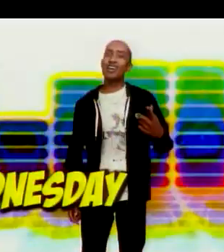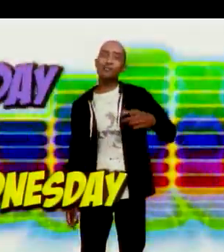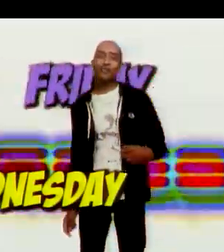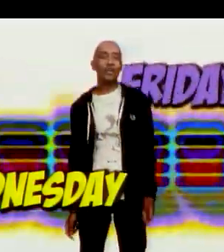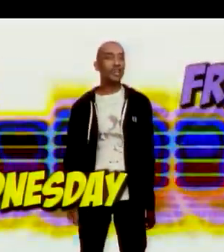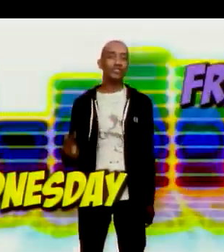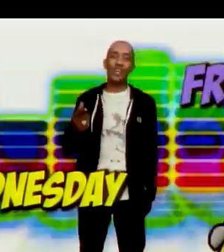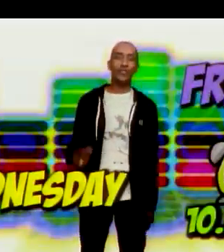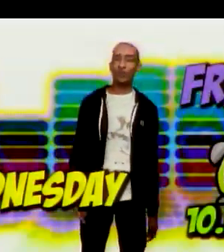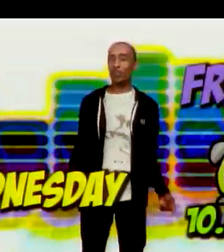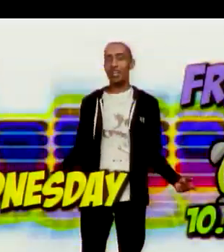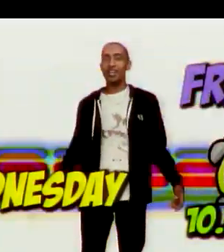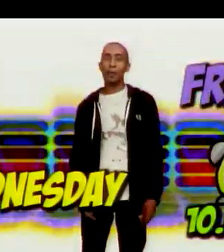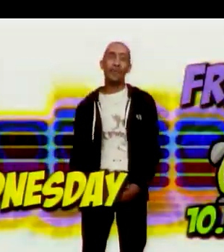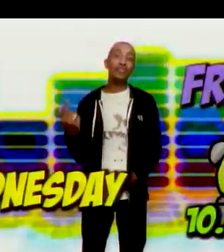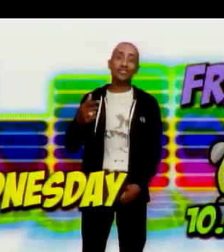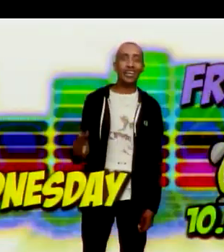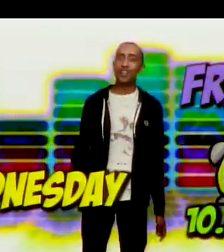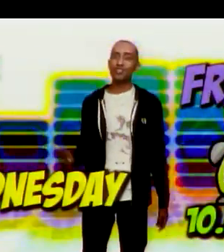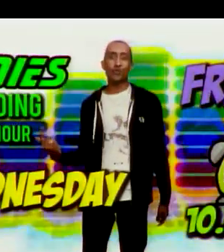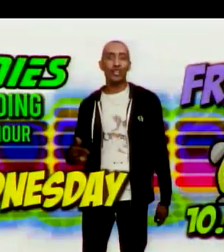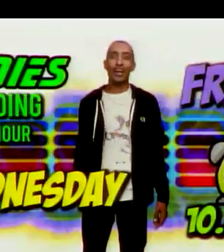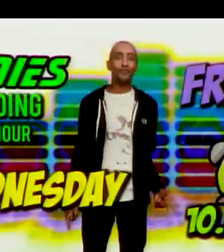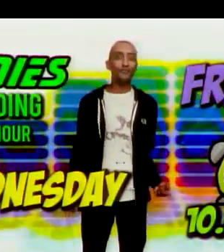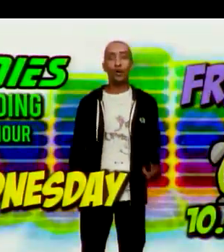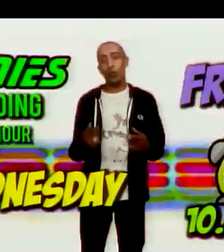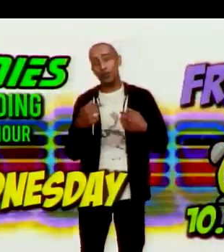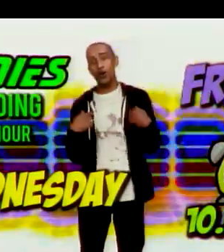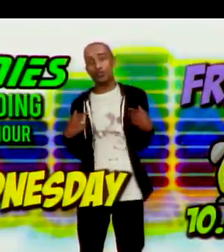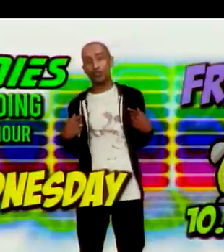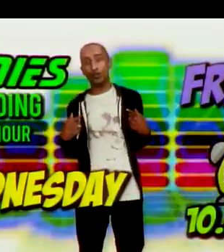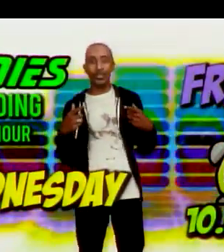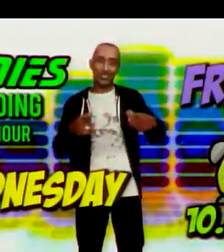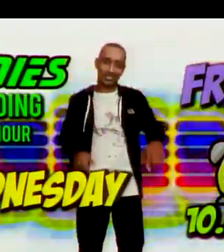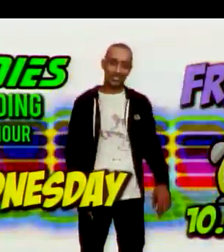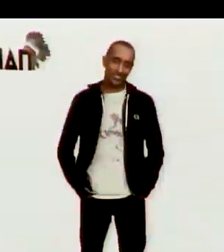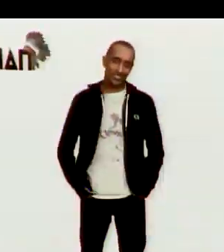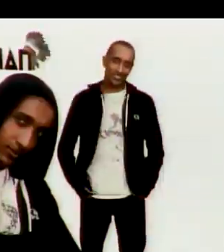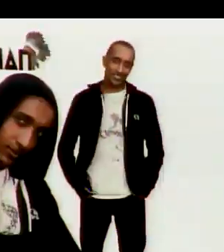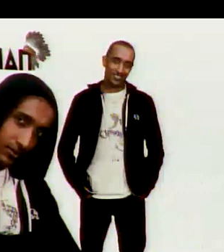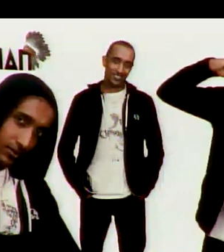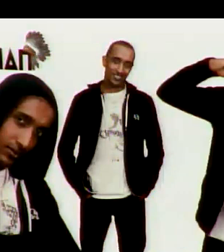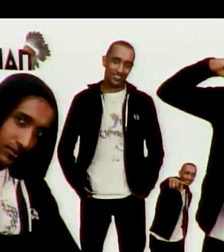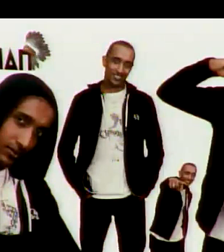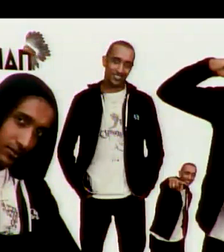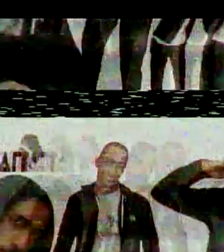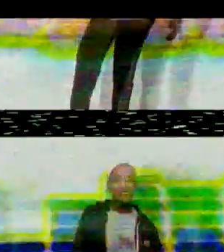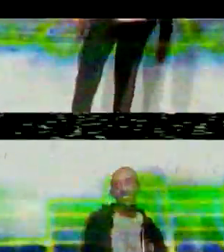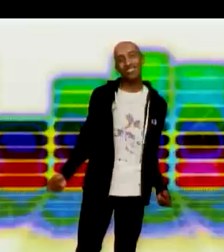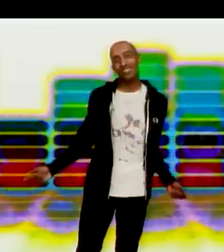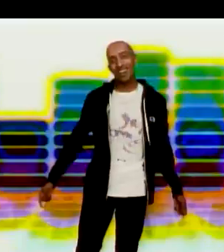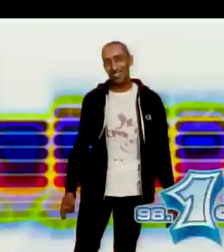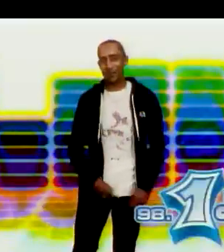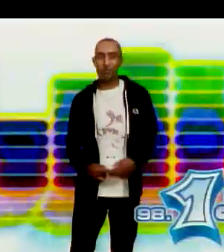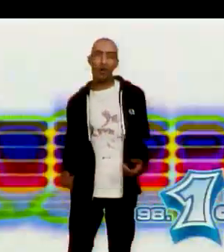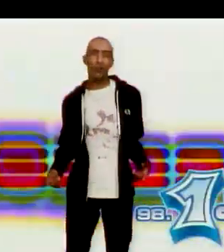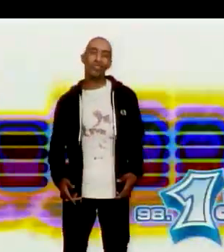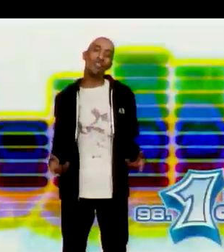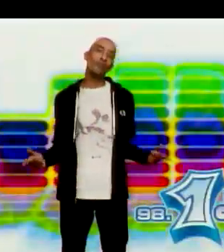Every Wednesday and every Friday at 10:30 a.m. is the Eddie Straight and Half Hour with yours truly. Up